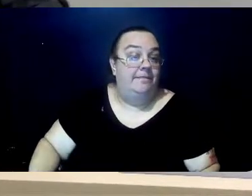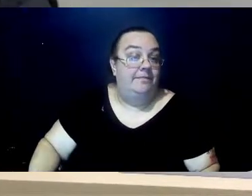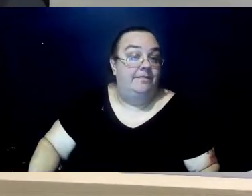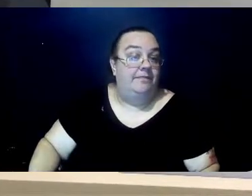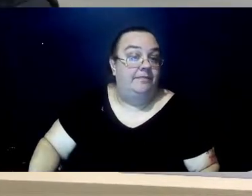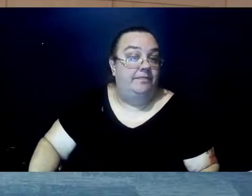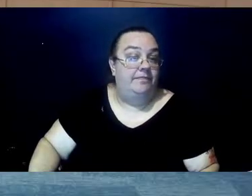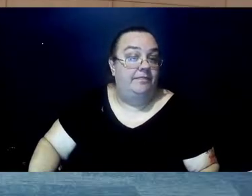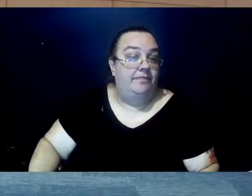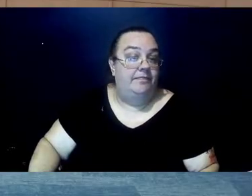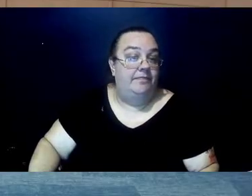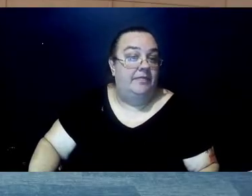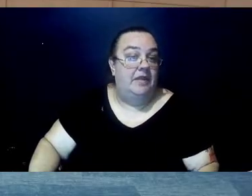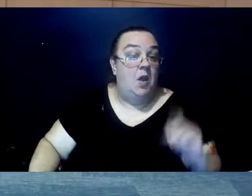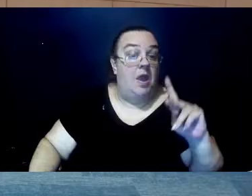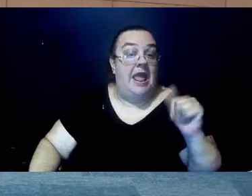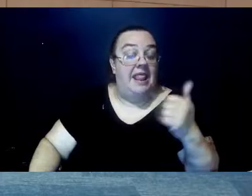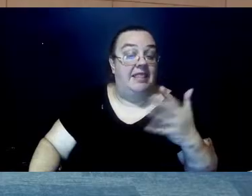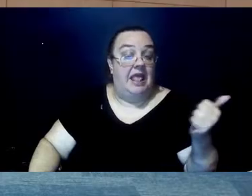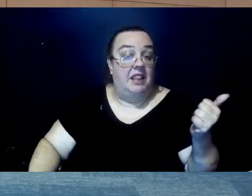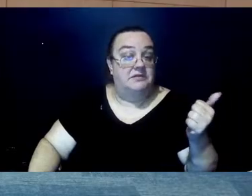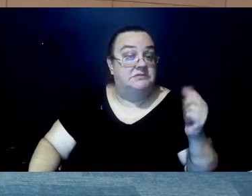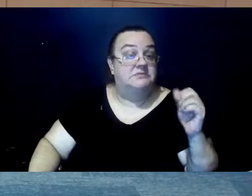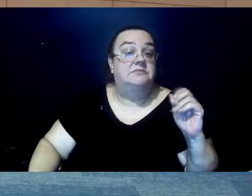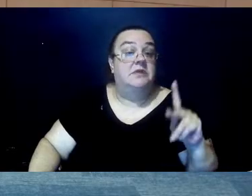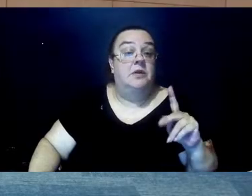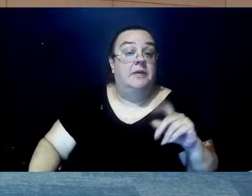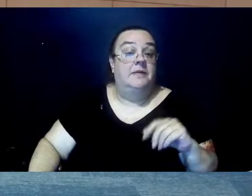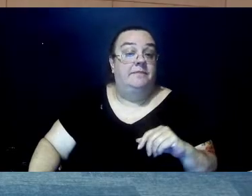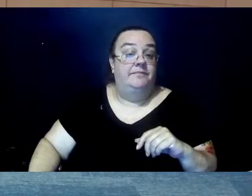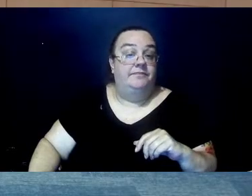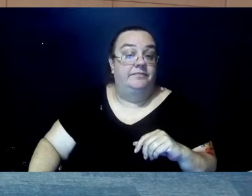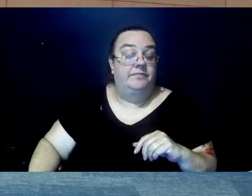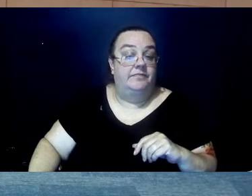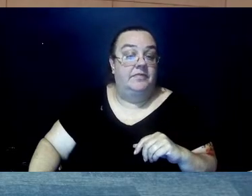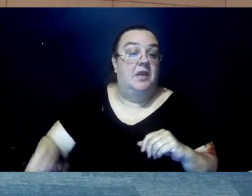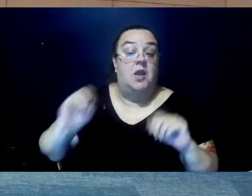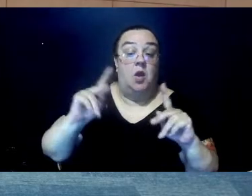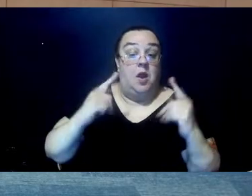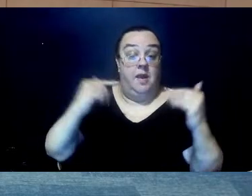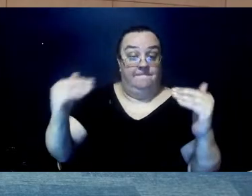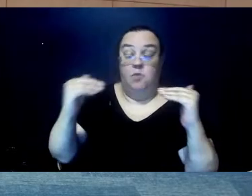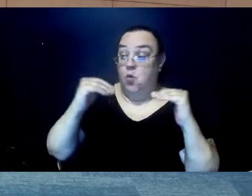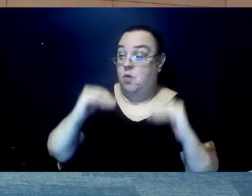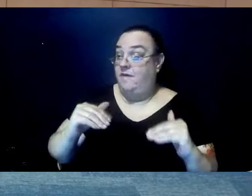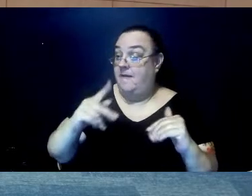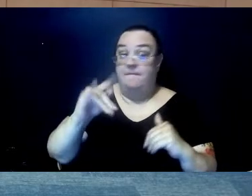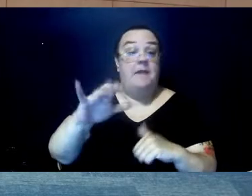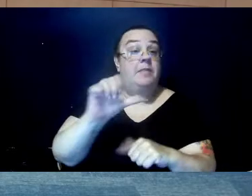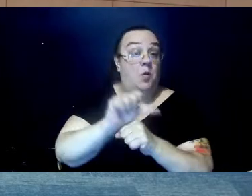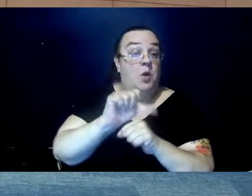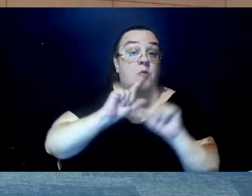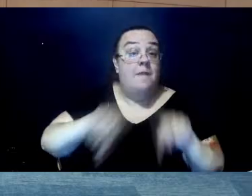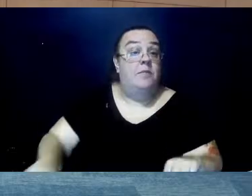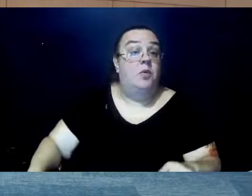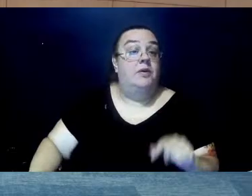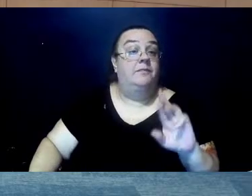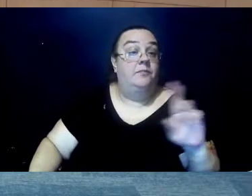All right. Anything else? No. Okay. Should we move on to the Public Works report?